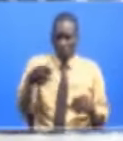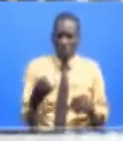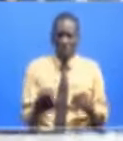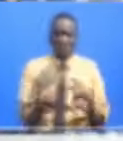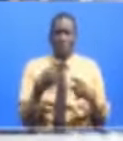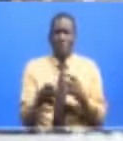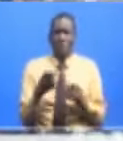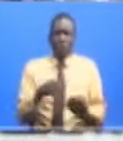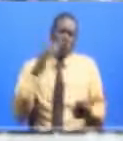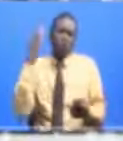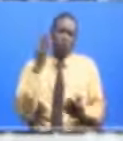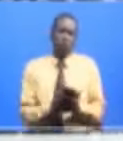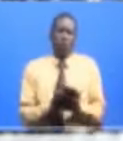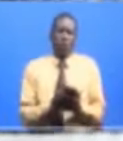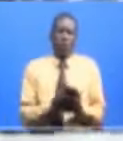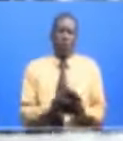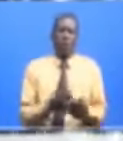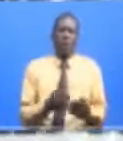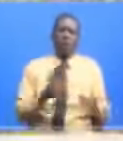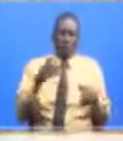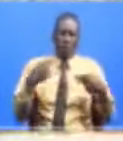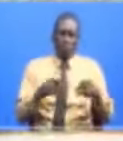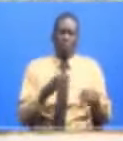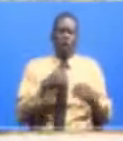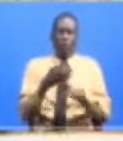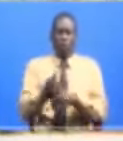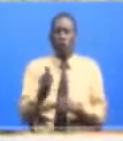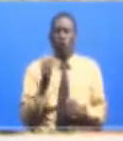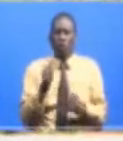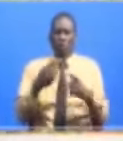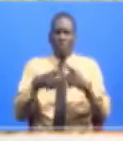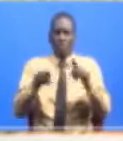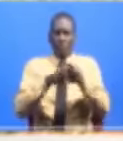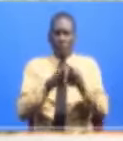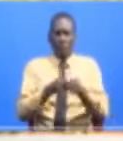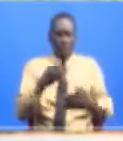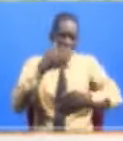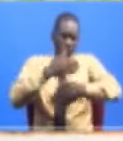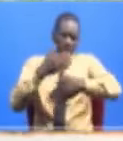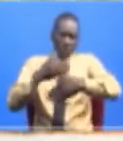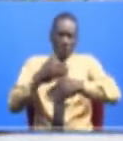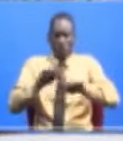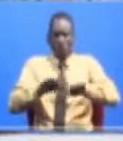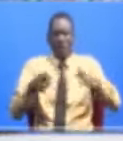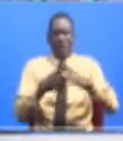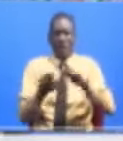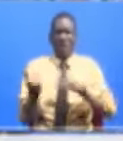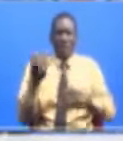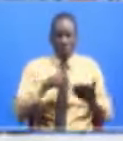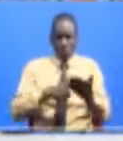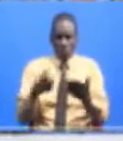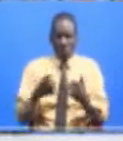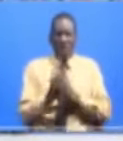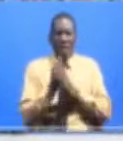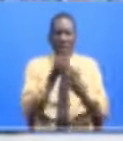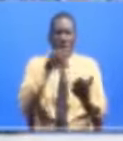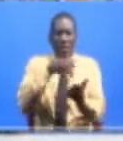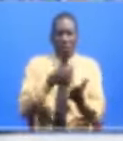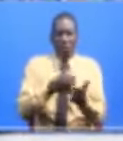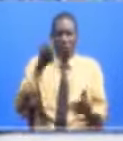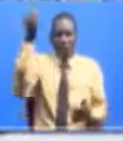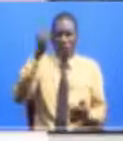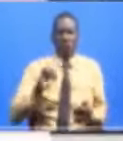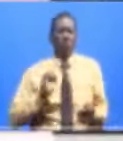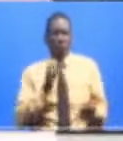they were thwarted by their resistance. However, the fencing of the land commenced last week. Leaders including Kajiado